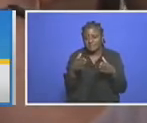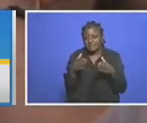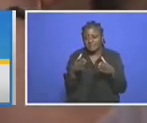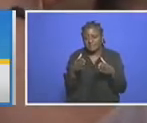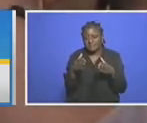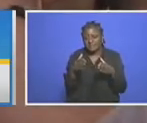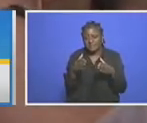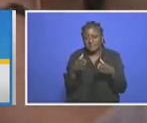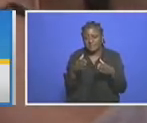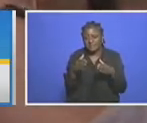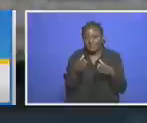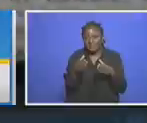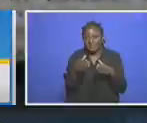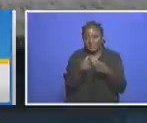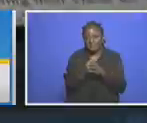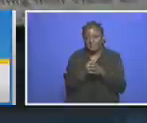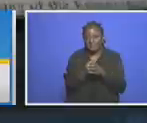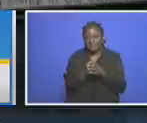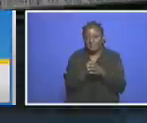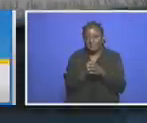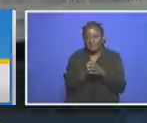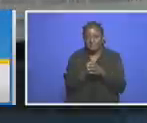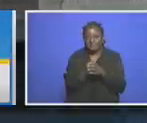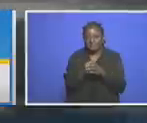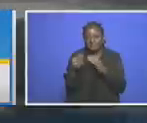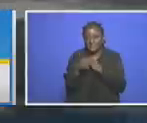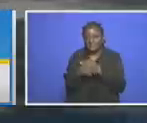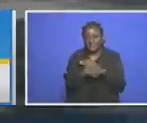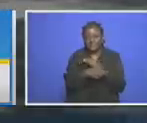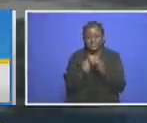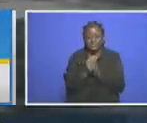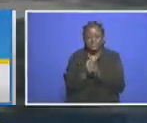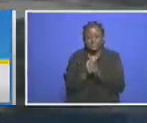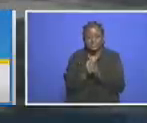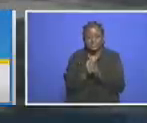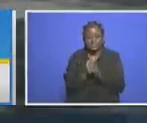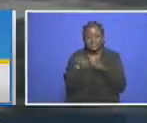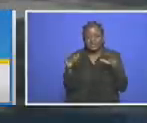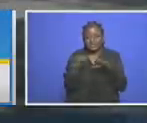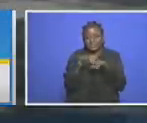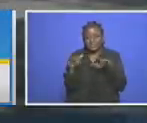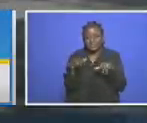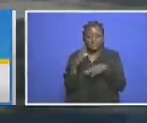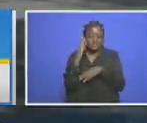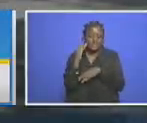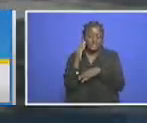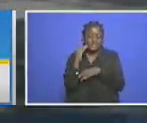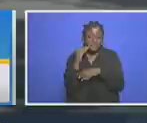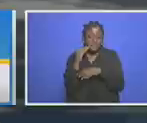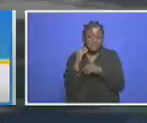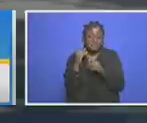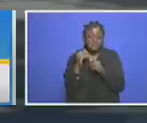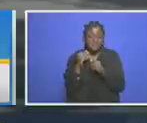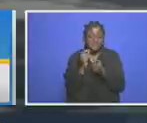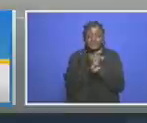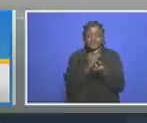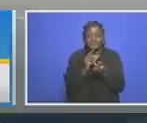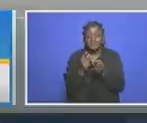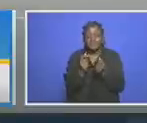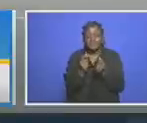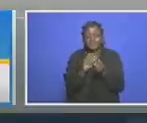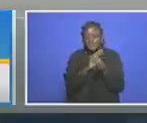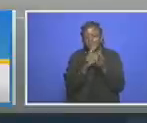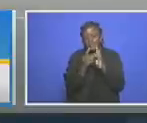peaks around for the beach. Bridging virtual experiences with physical tours and more, Bahama MiFi is easing its